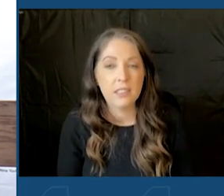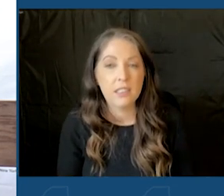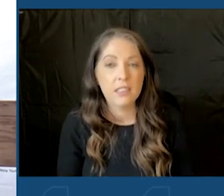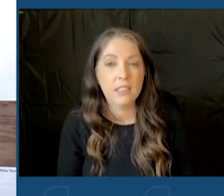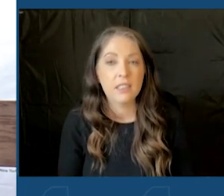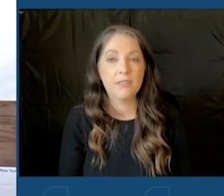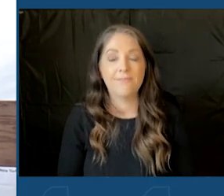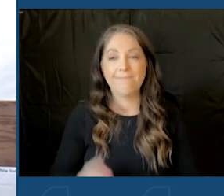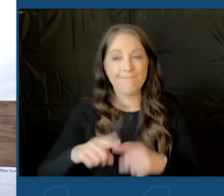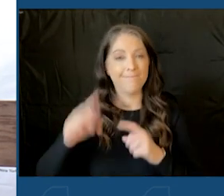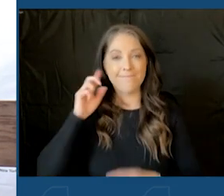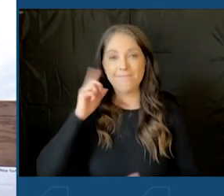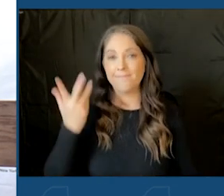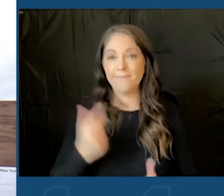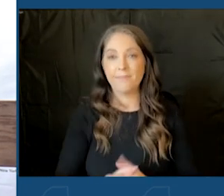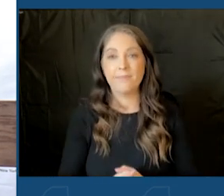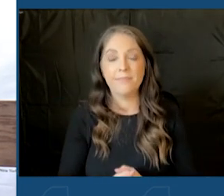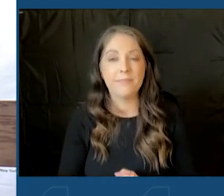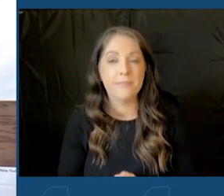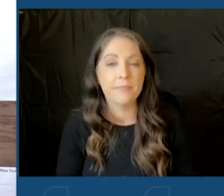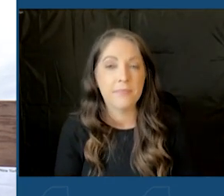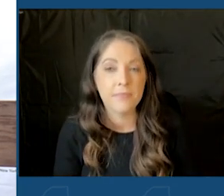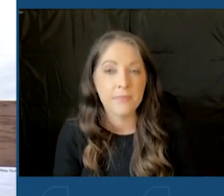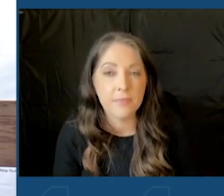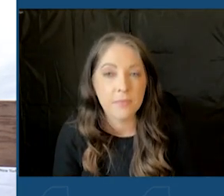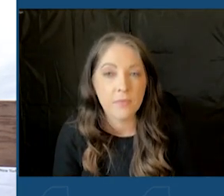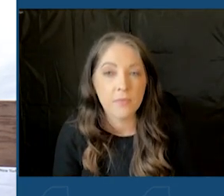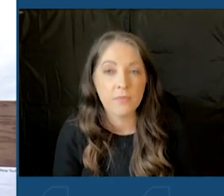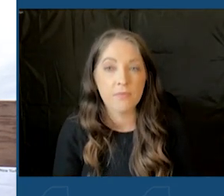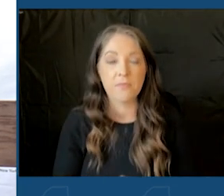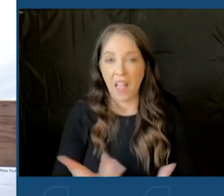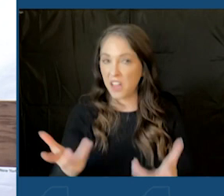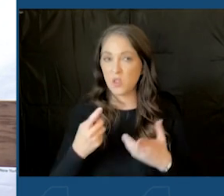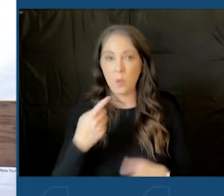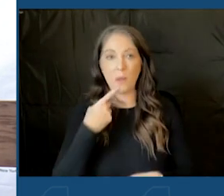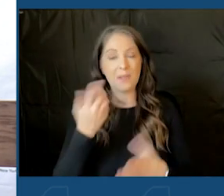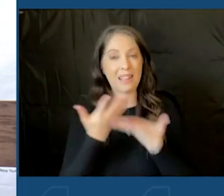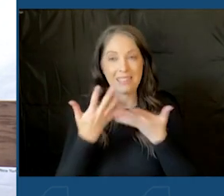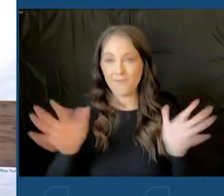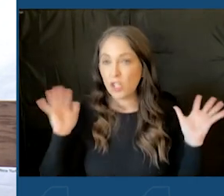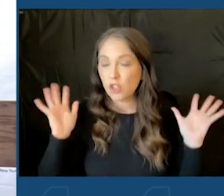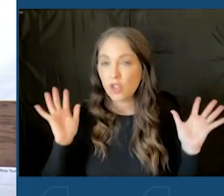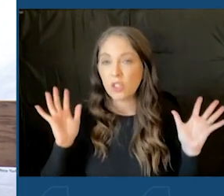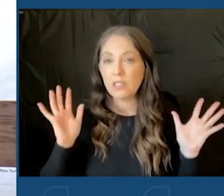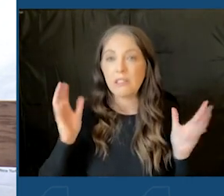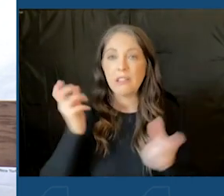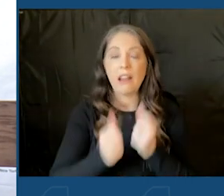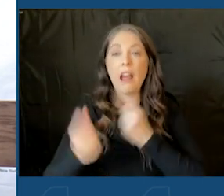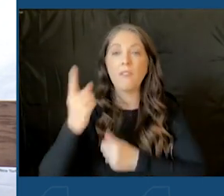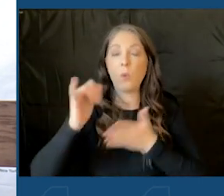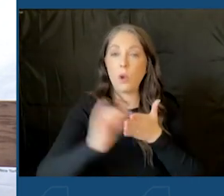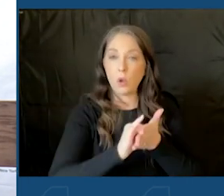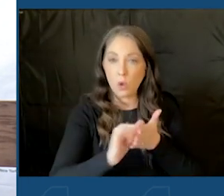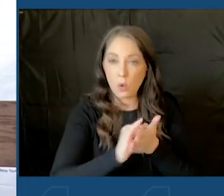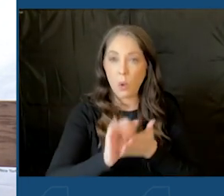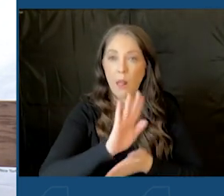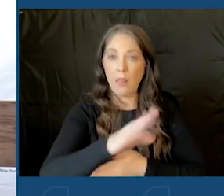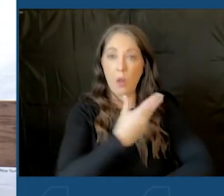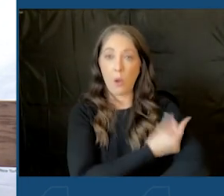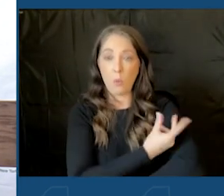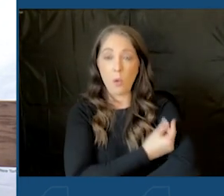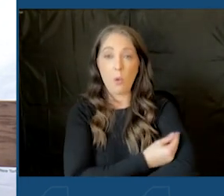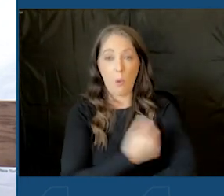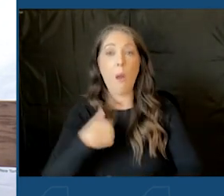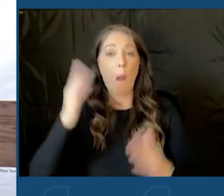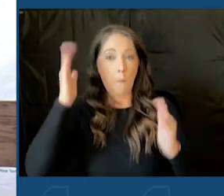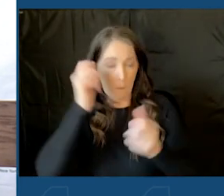this. There's no reason why we can't just say, this is done. And everybody in New York gets a booster. We'll be there. I'd be very proud to say that